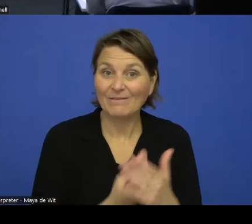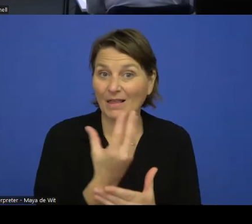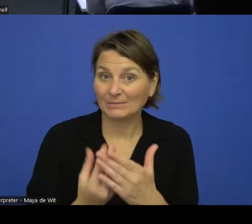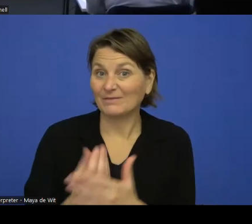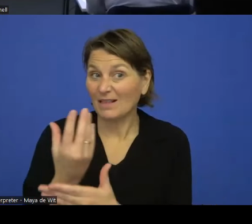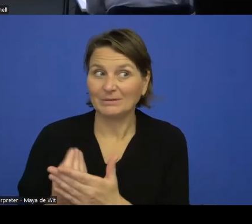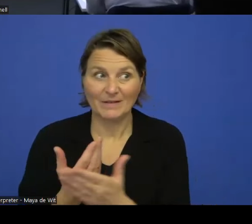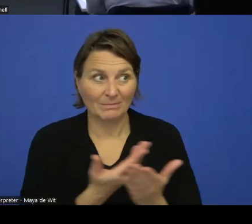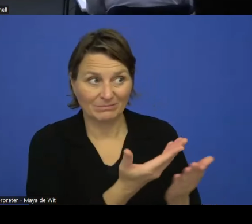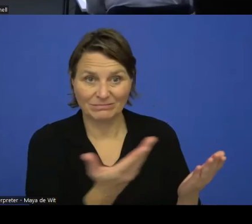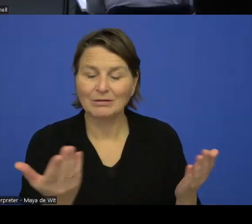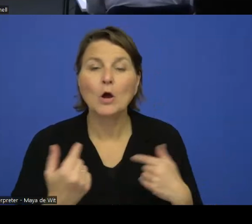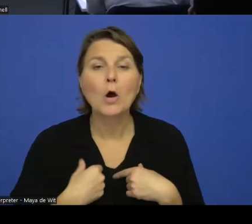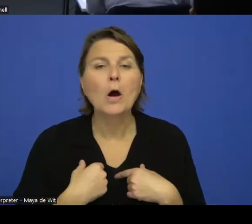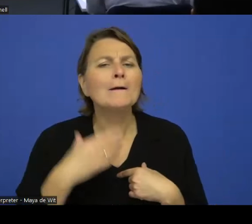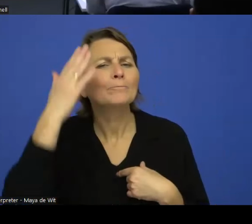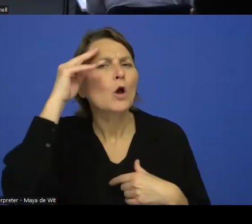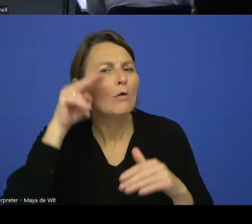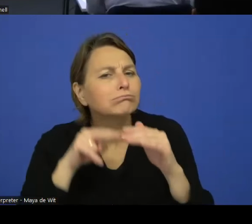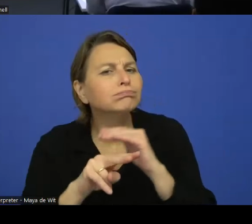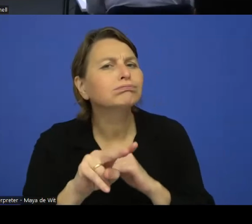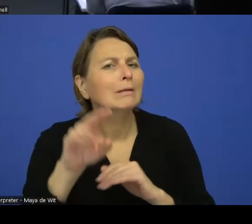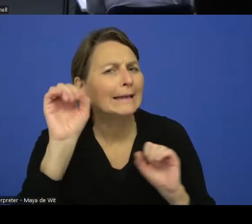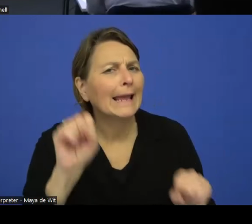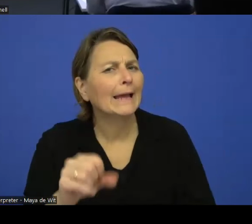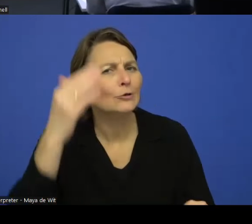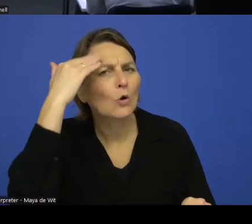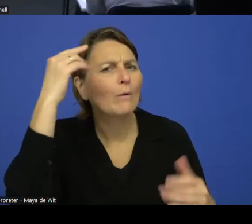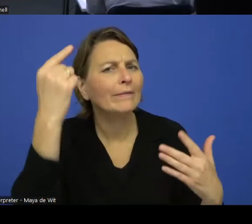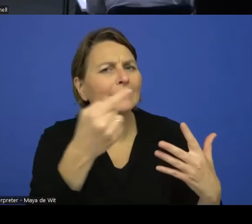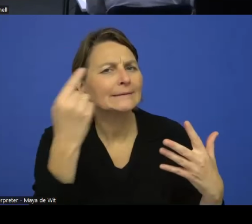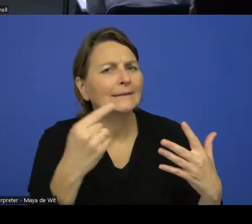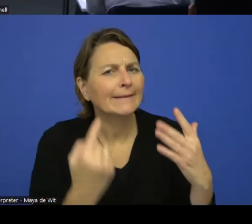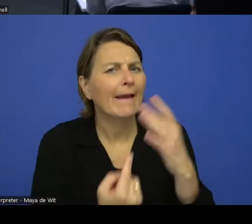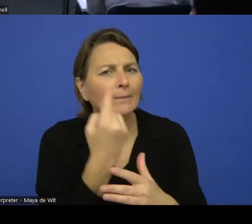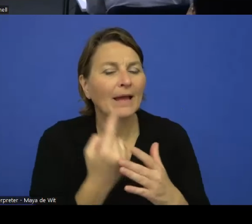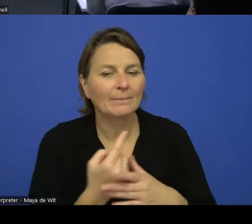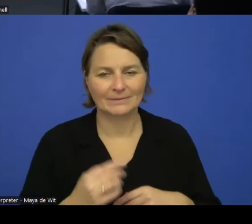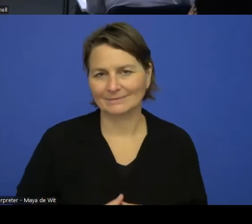ball. We are what's called boundedly rational.